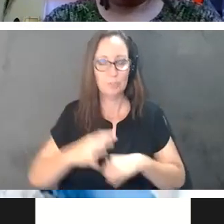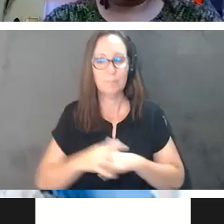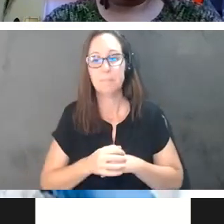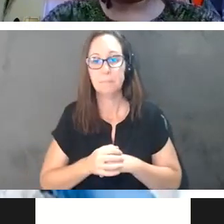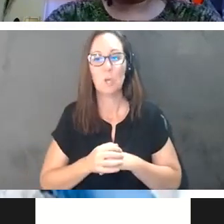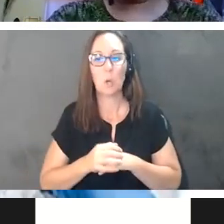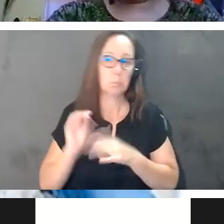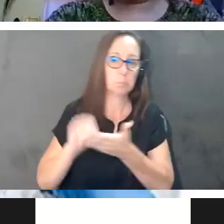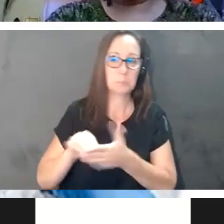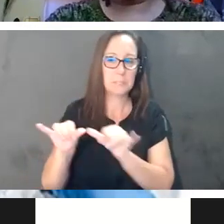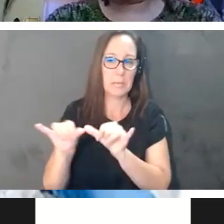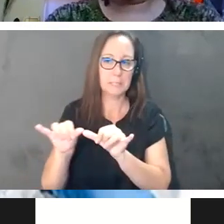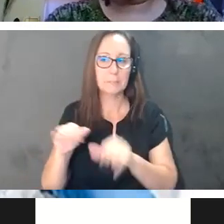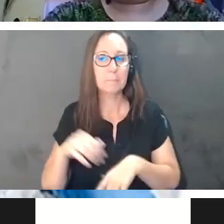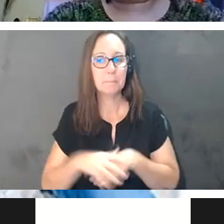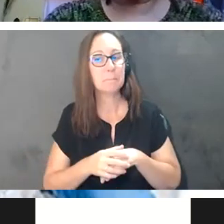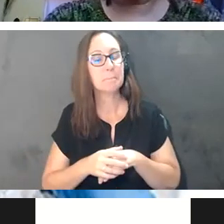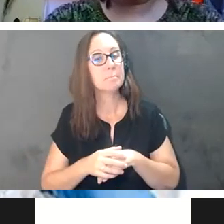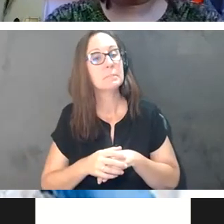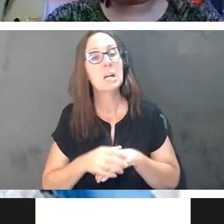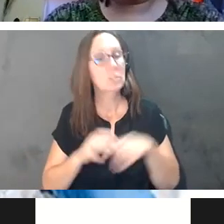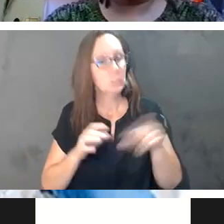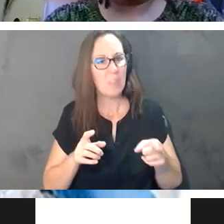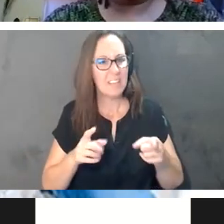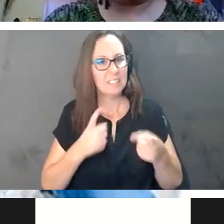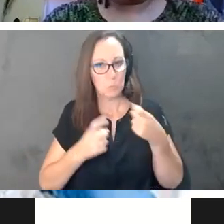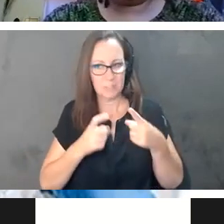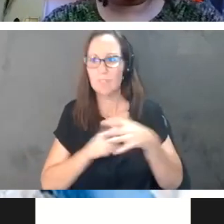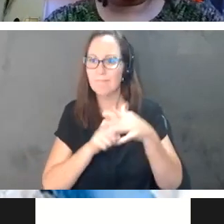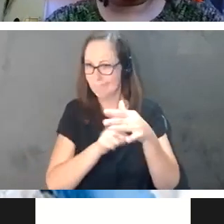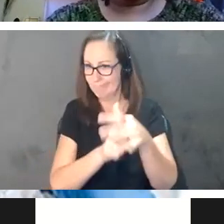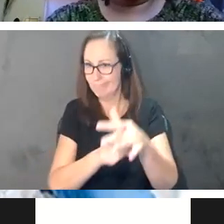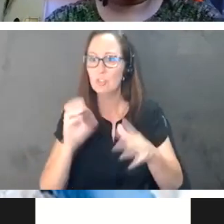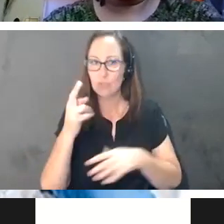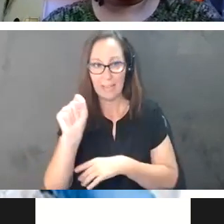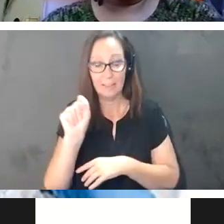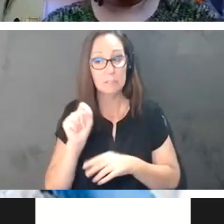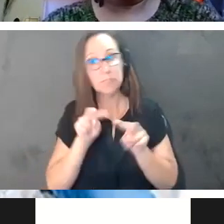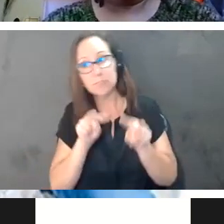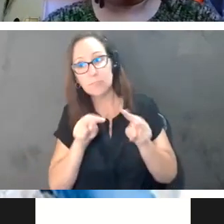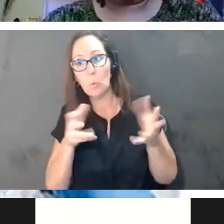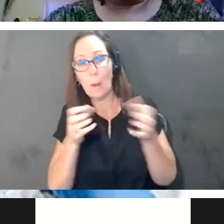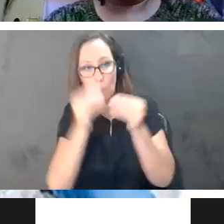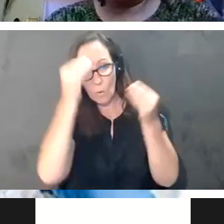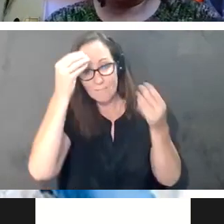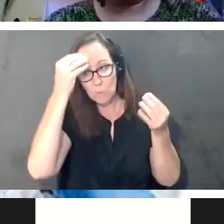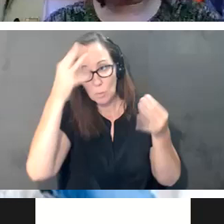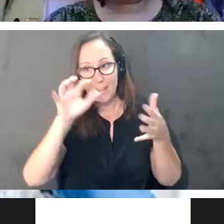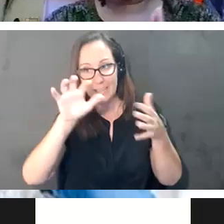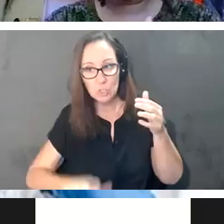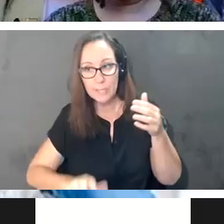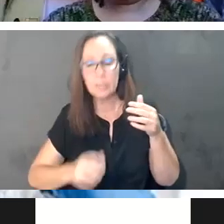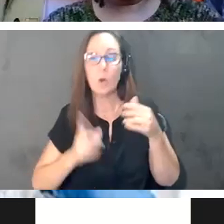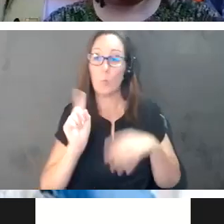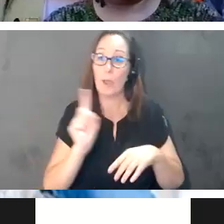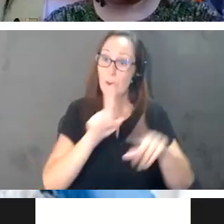Now, this was a question that came up a lot in the chat. So for those of you looking for additional information, where to get